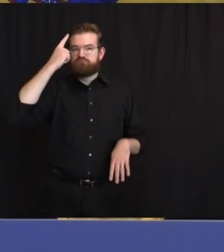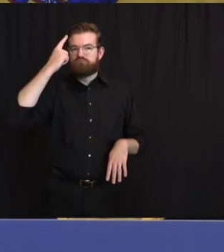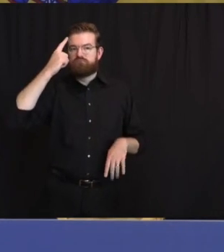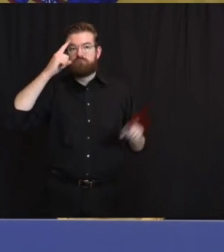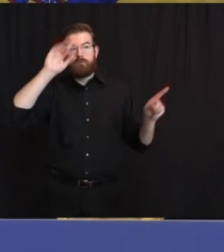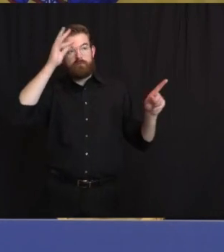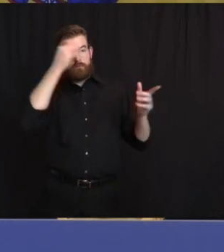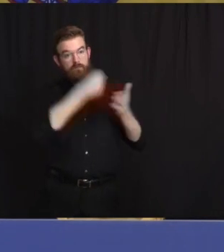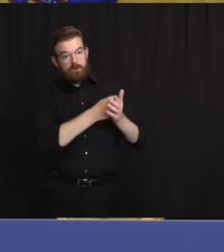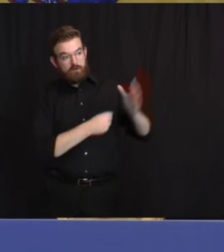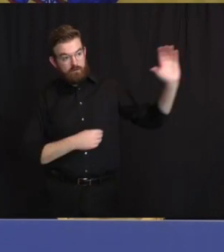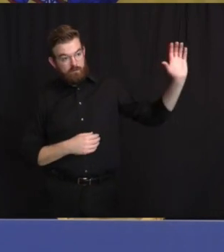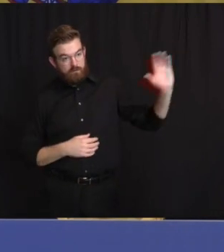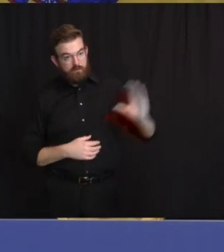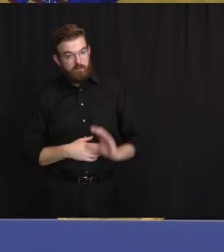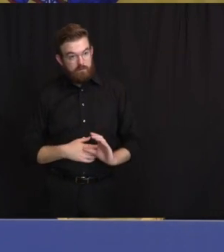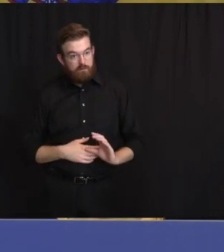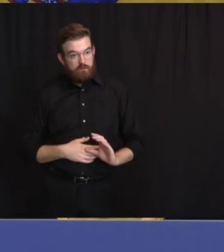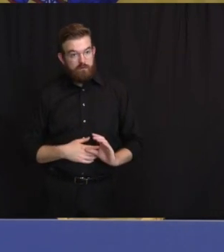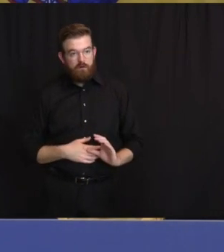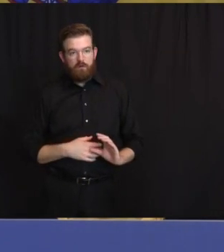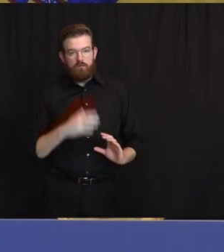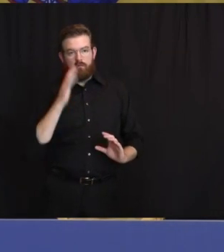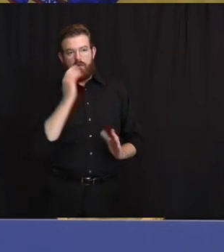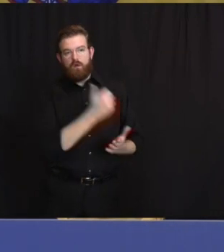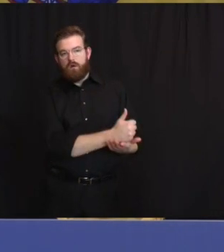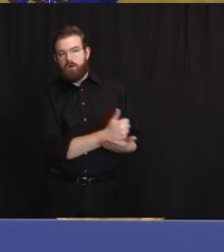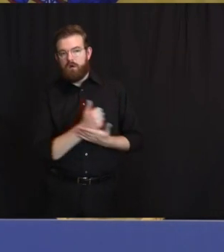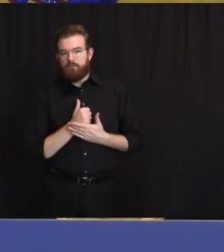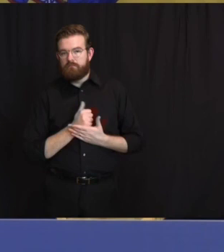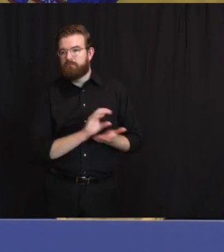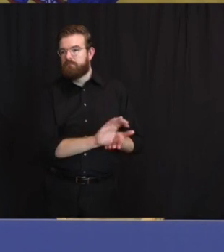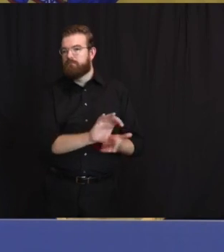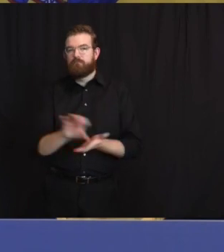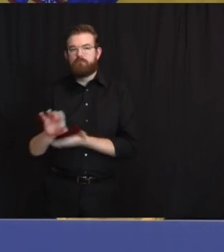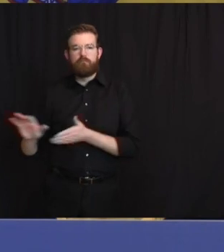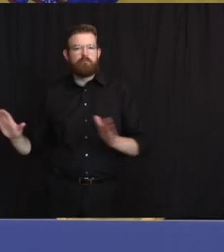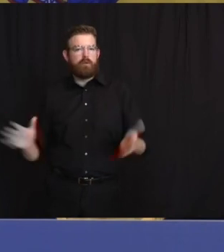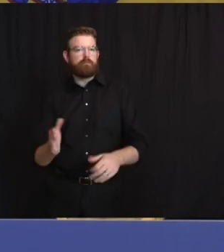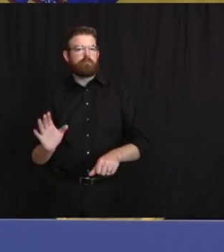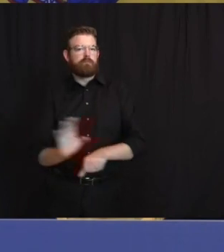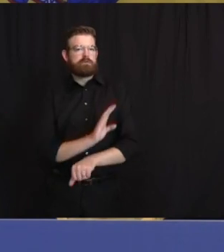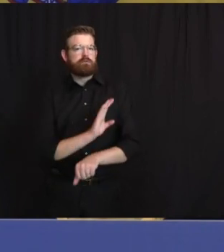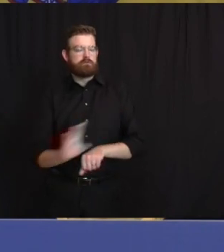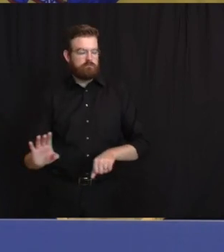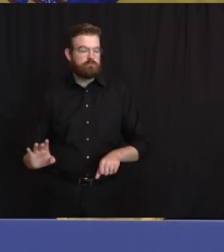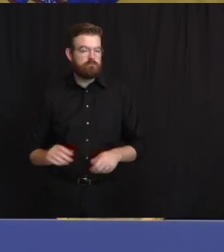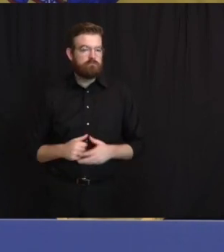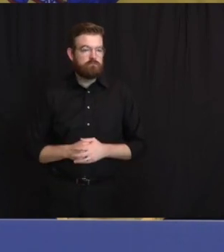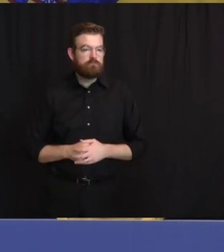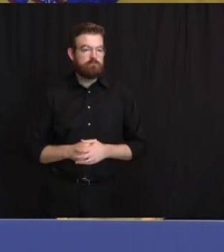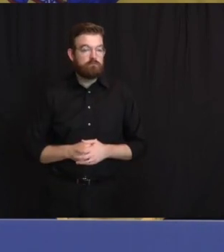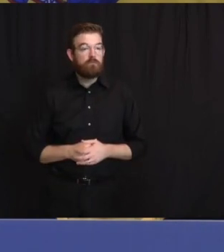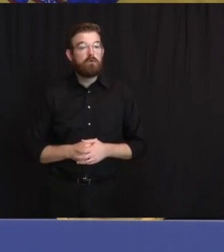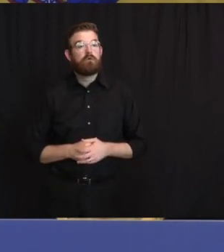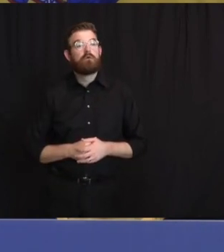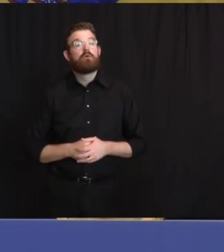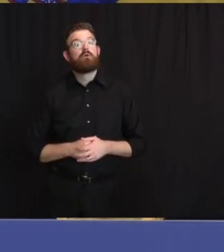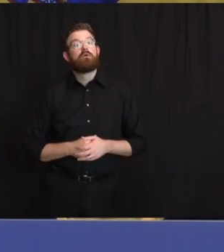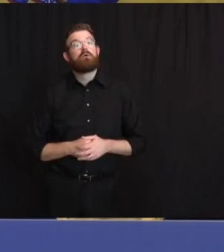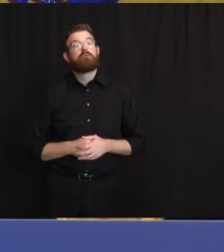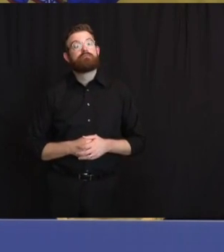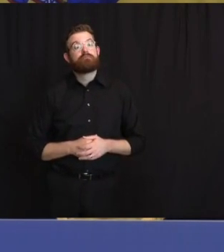instance, for small businesses, is a game changer. Really, nothing new on the reopening stuff. I